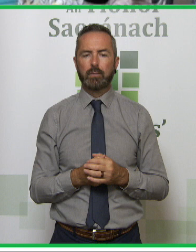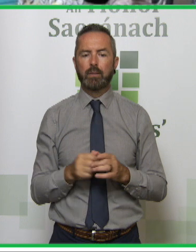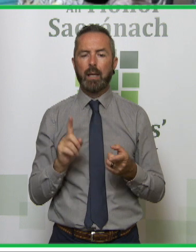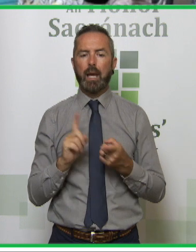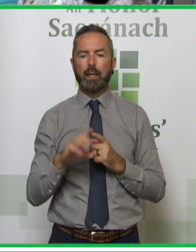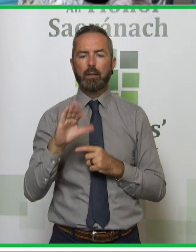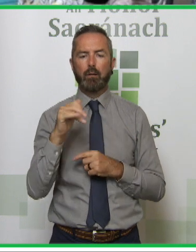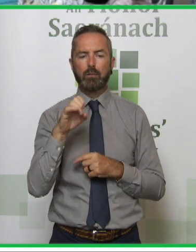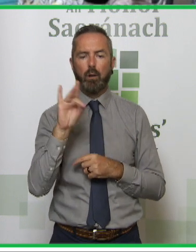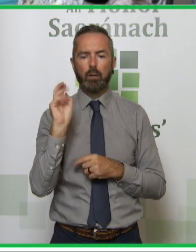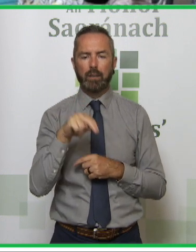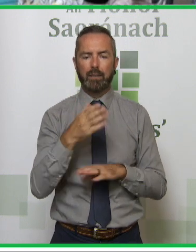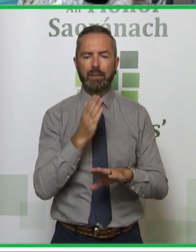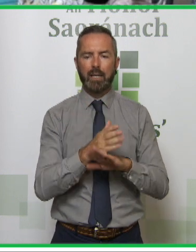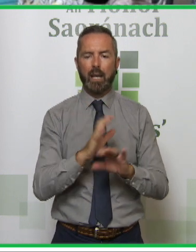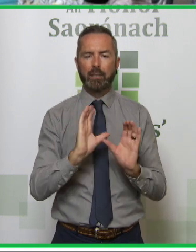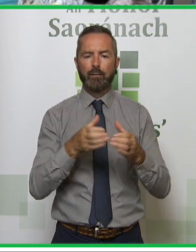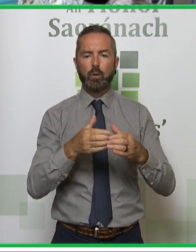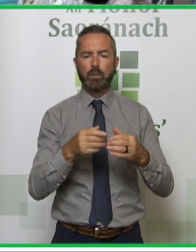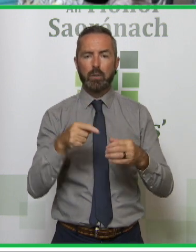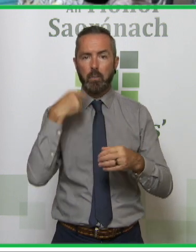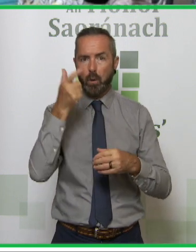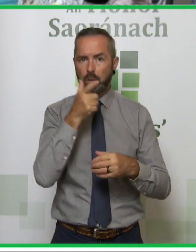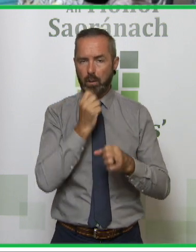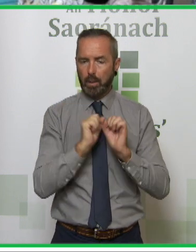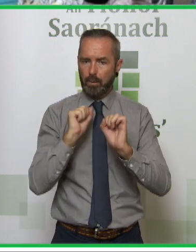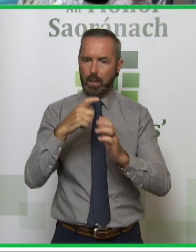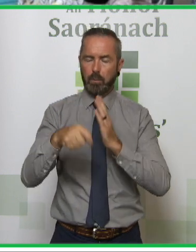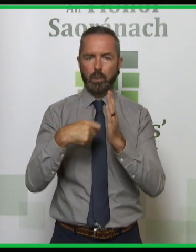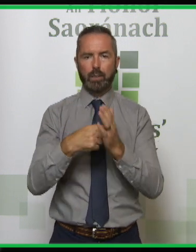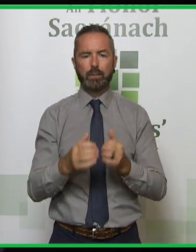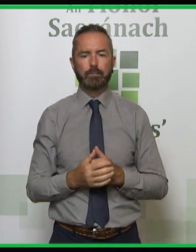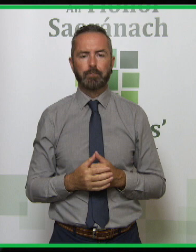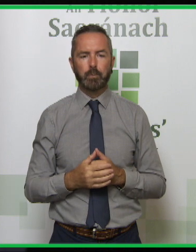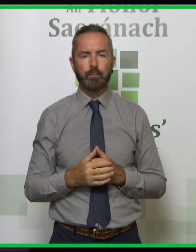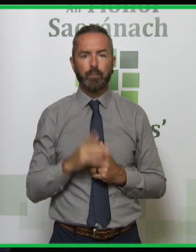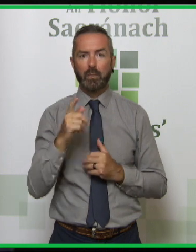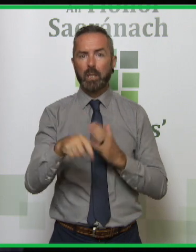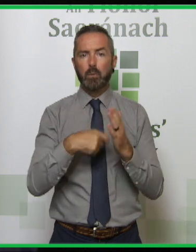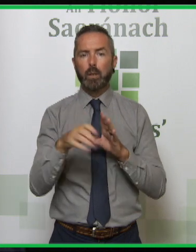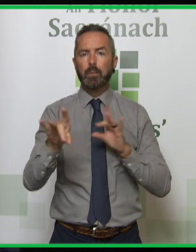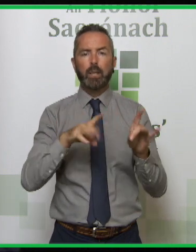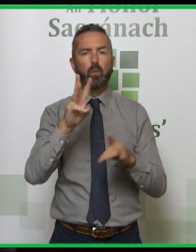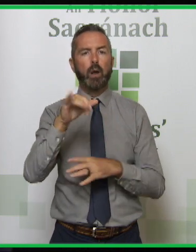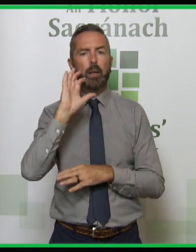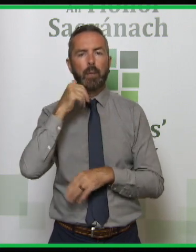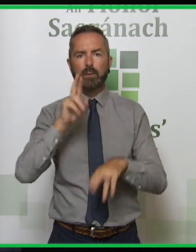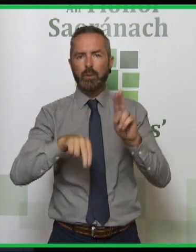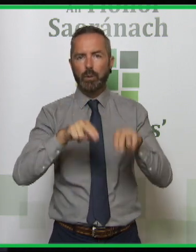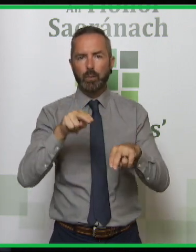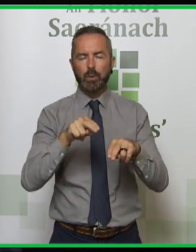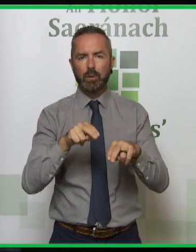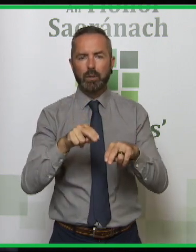Clondalkin Task Force will be here with you tomorrow to talk more about their project. These projects were picked because they're innovative, they